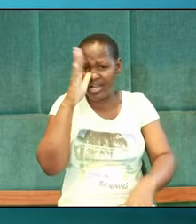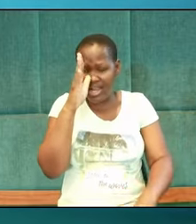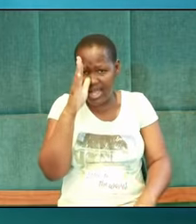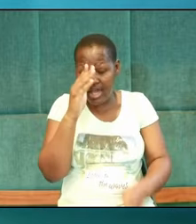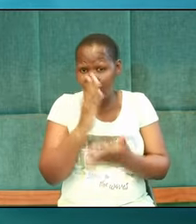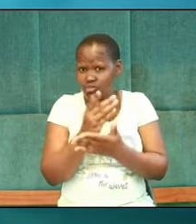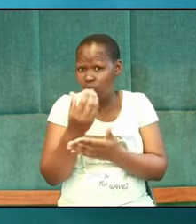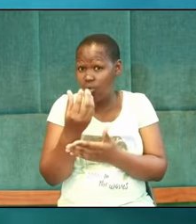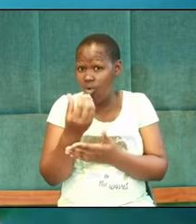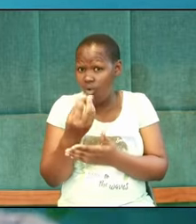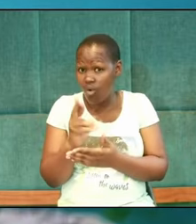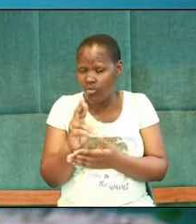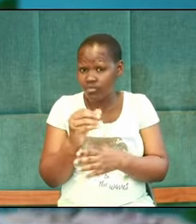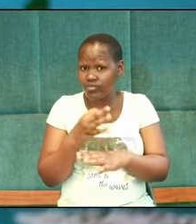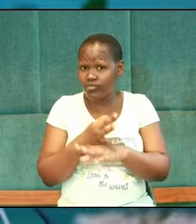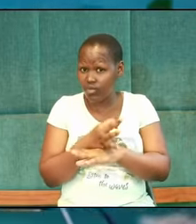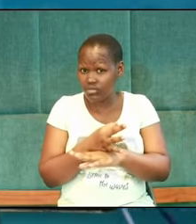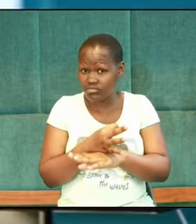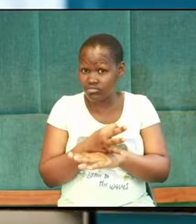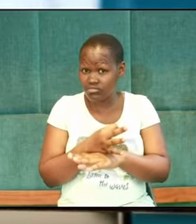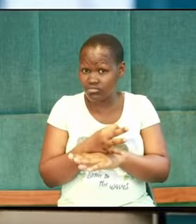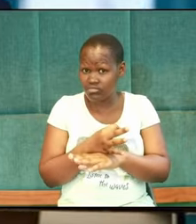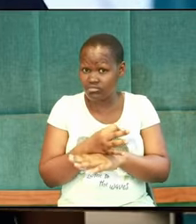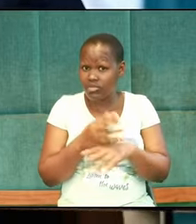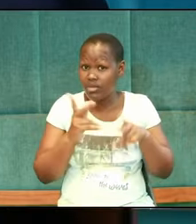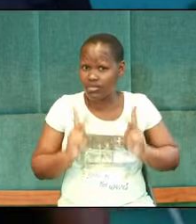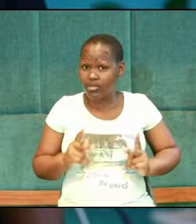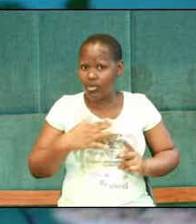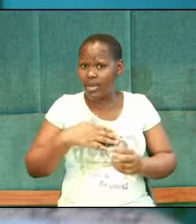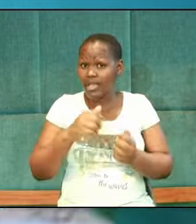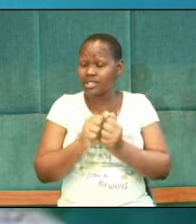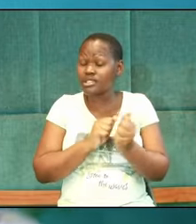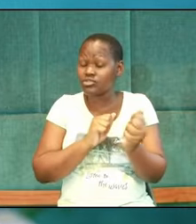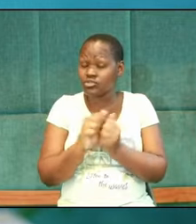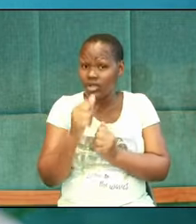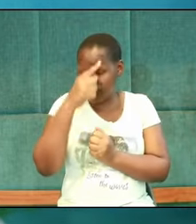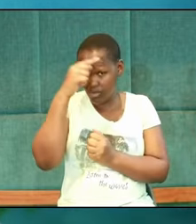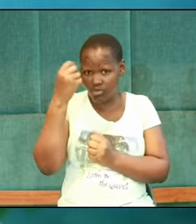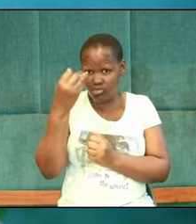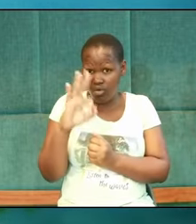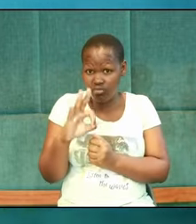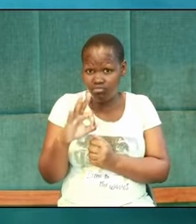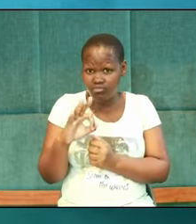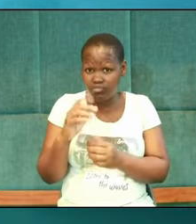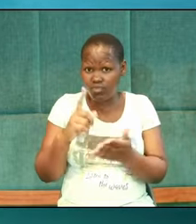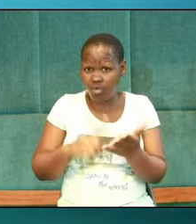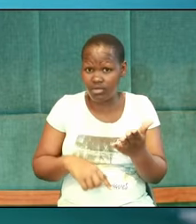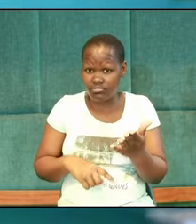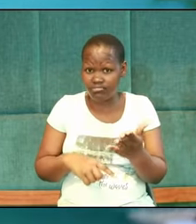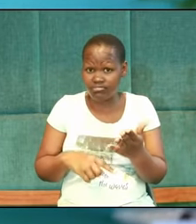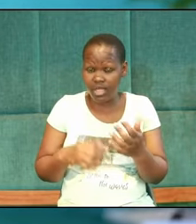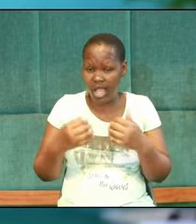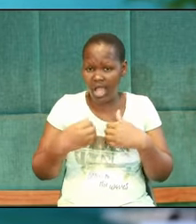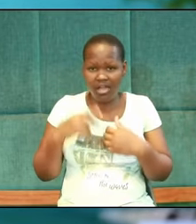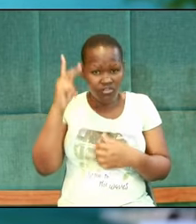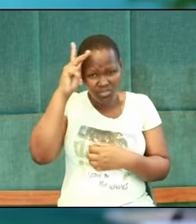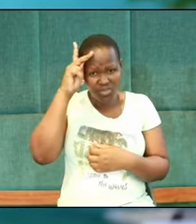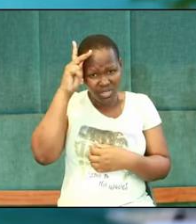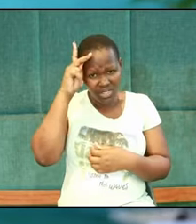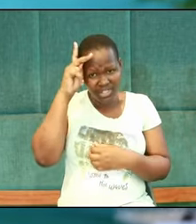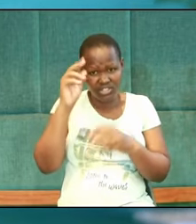false? My people are destroyed because of what? Another word for lack of knowledge is what? Ignorance.